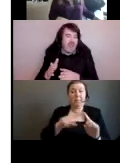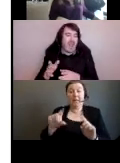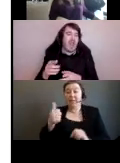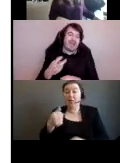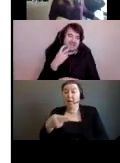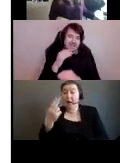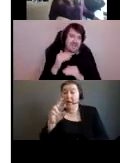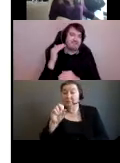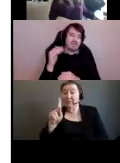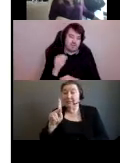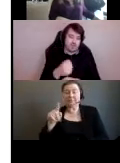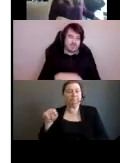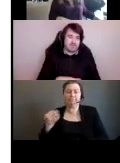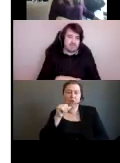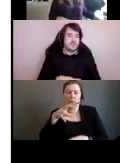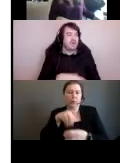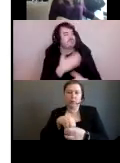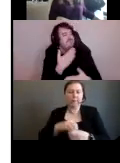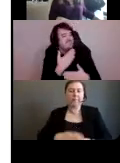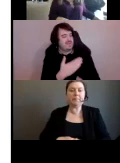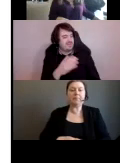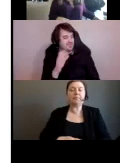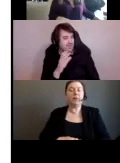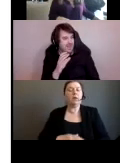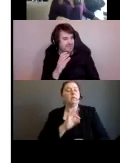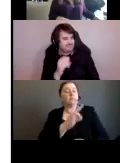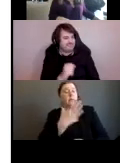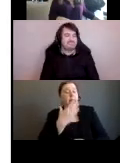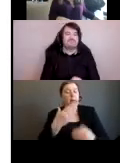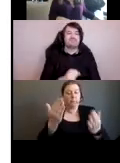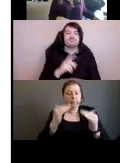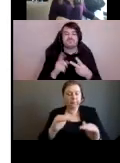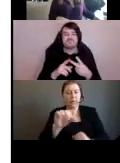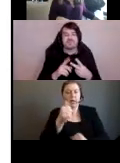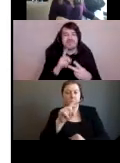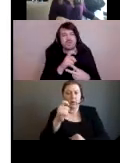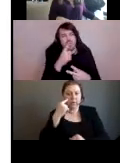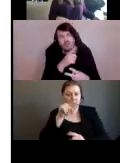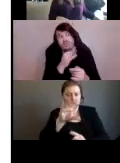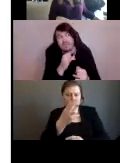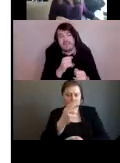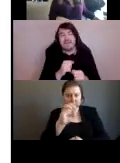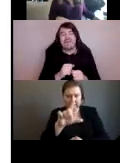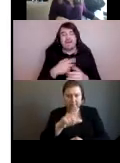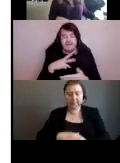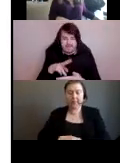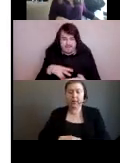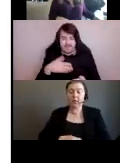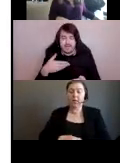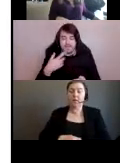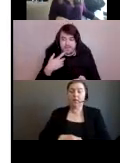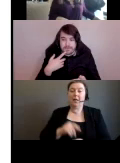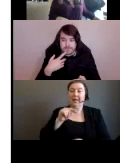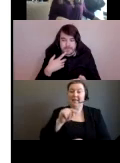Thank you, Chantel. And I have another question here for you as well. It says, will this be a staggered